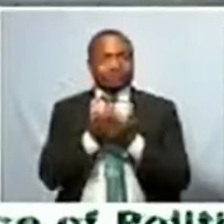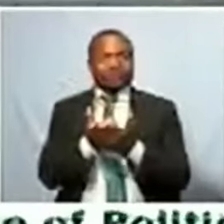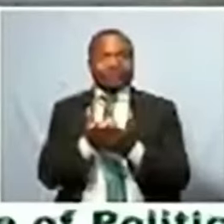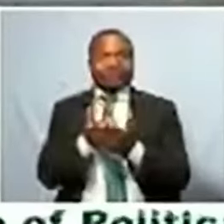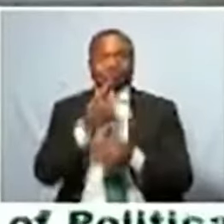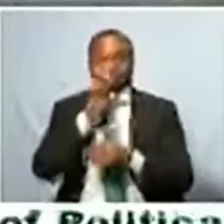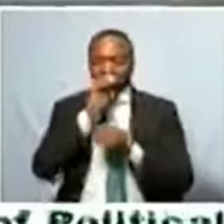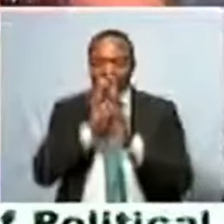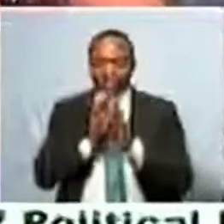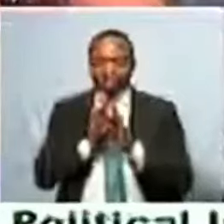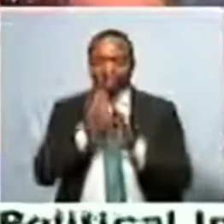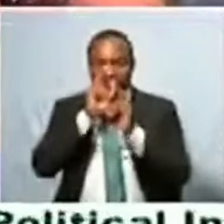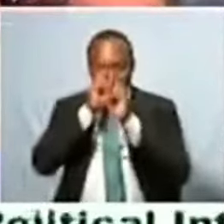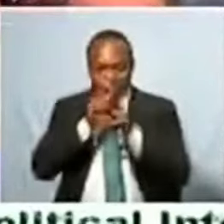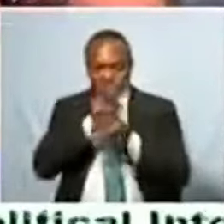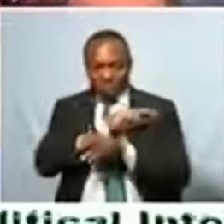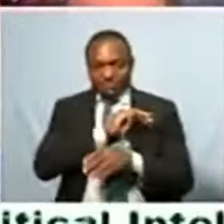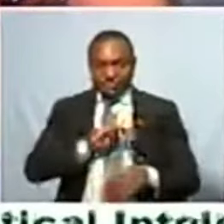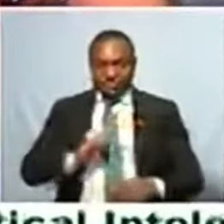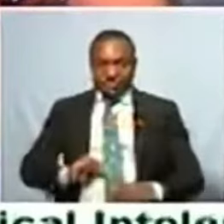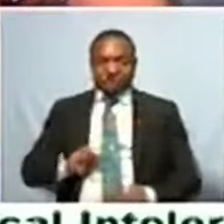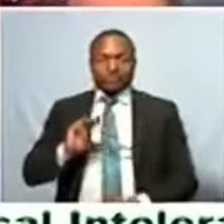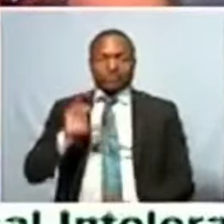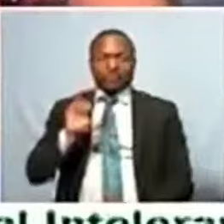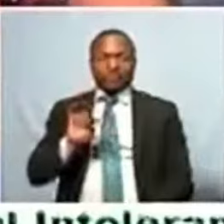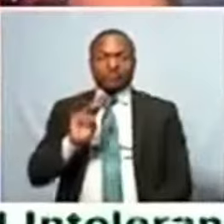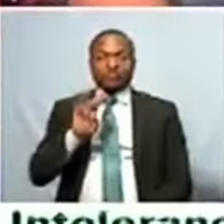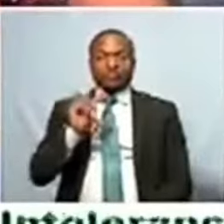Speaker. Honorable Member for Mwandi.